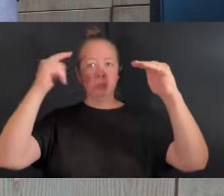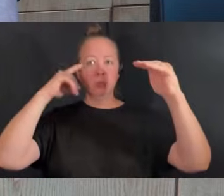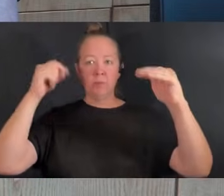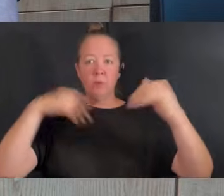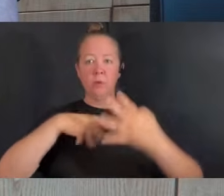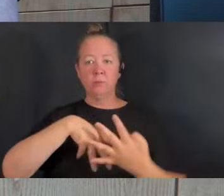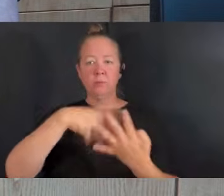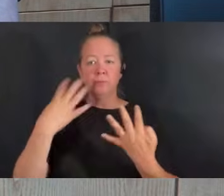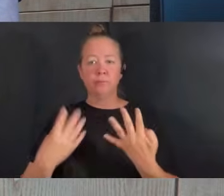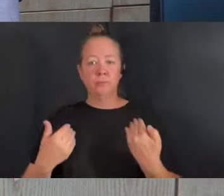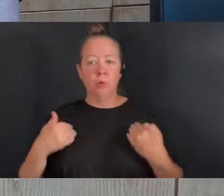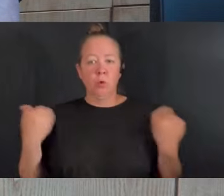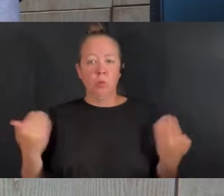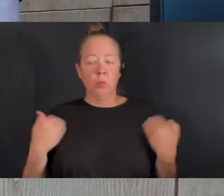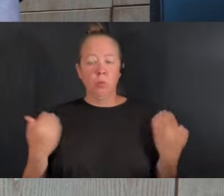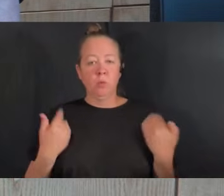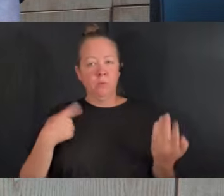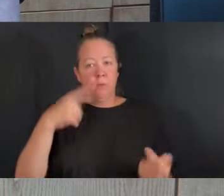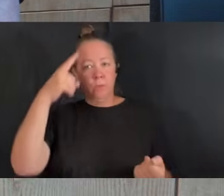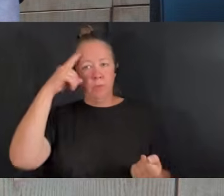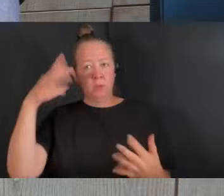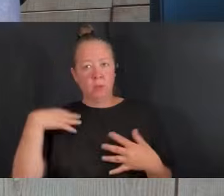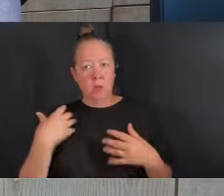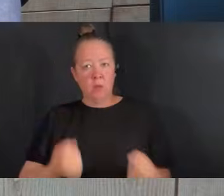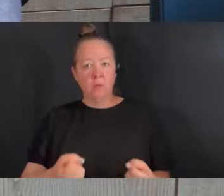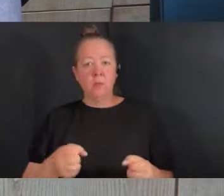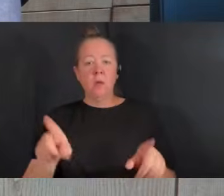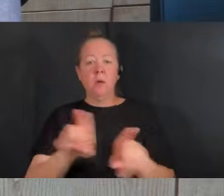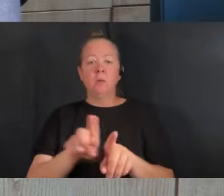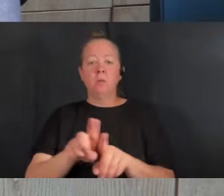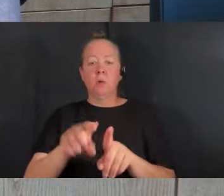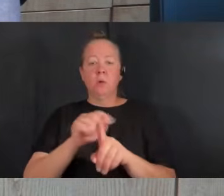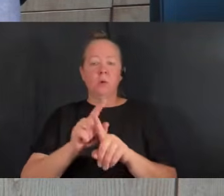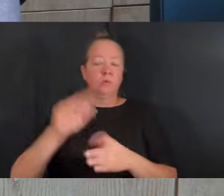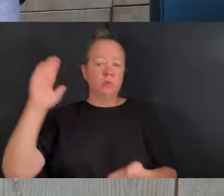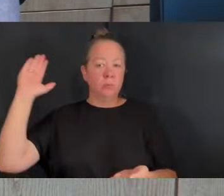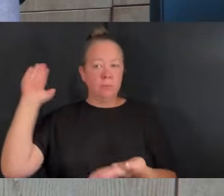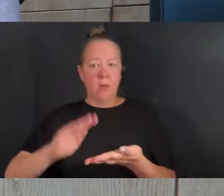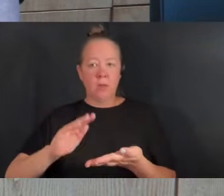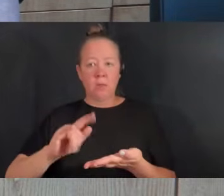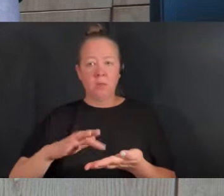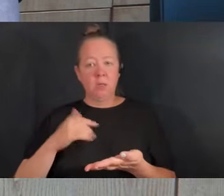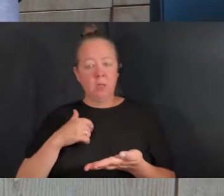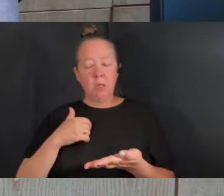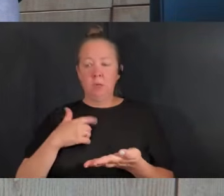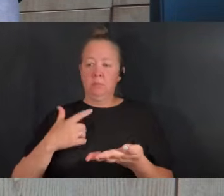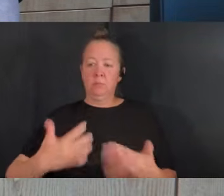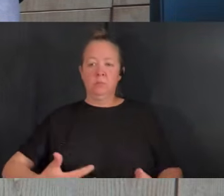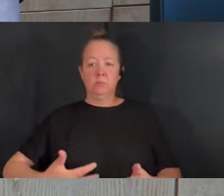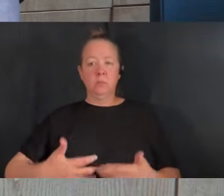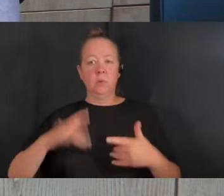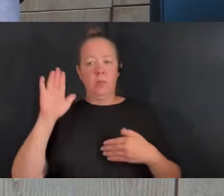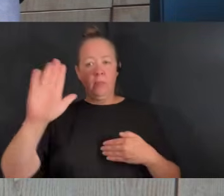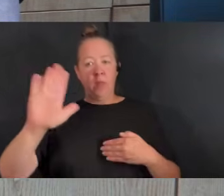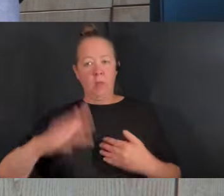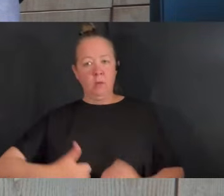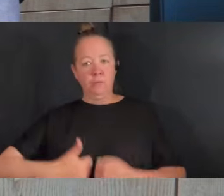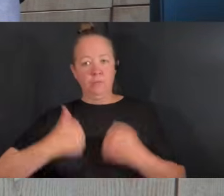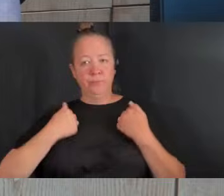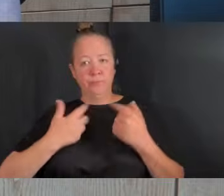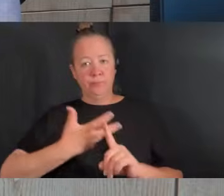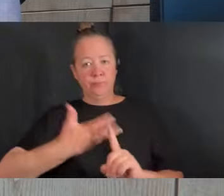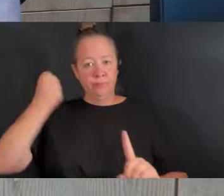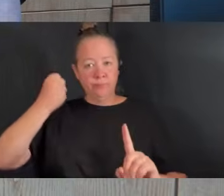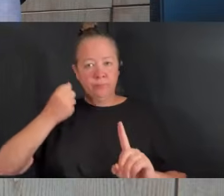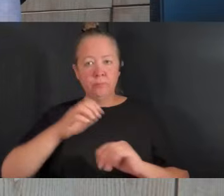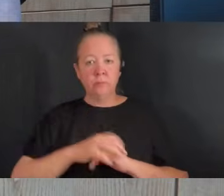and dramatically decreases their risk of suicide. And I think mental health now is on a lot of our minds, and I just